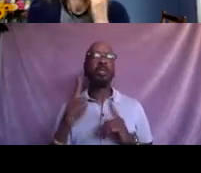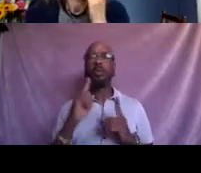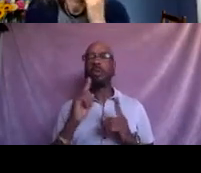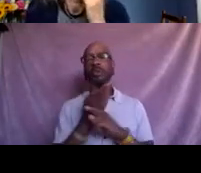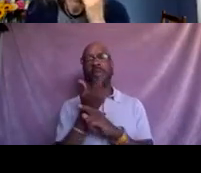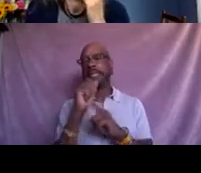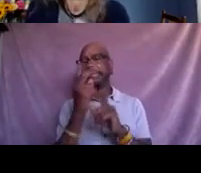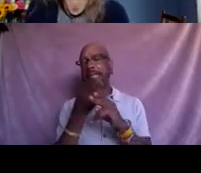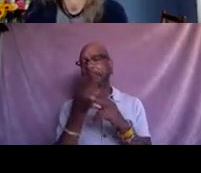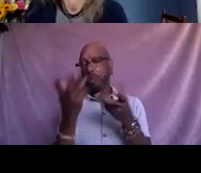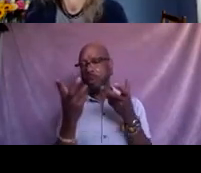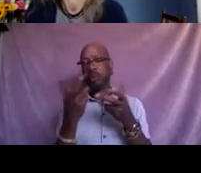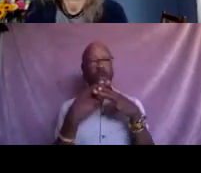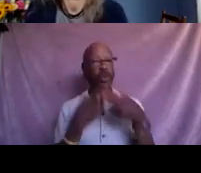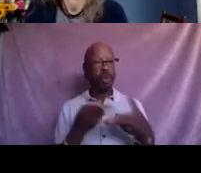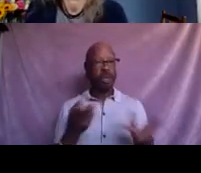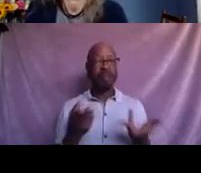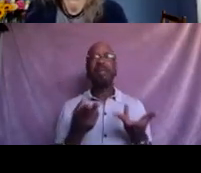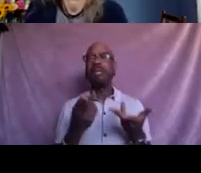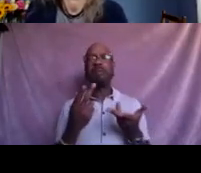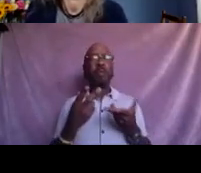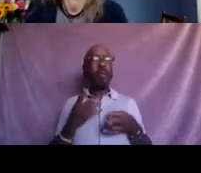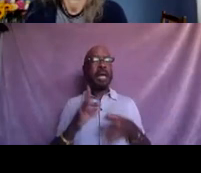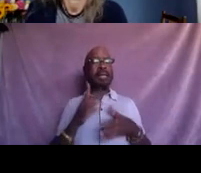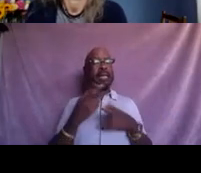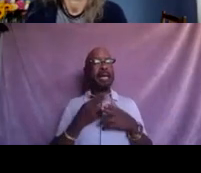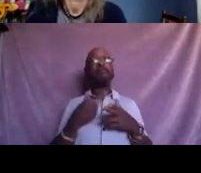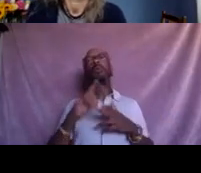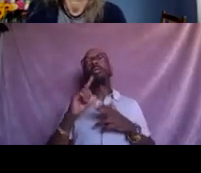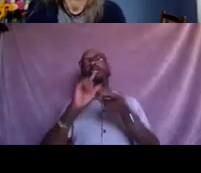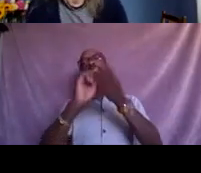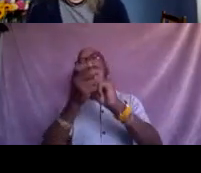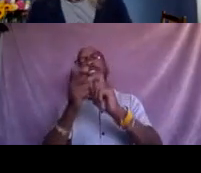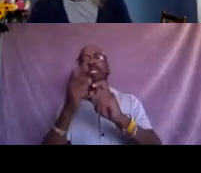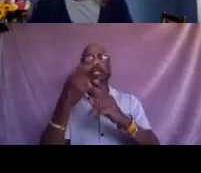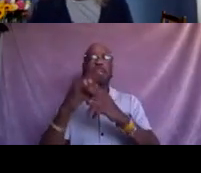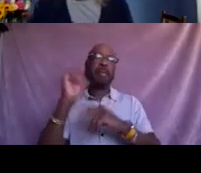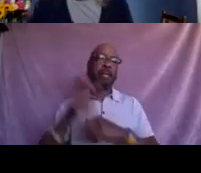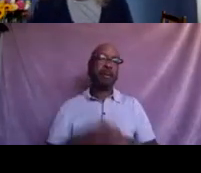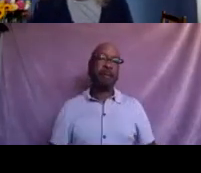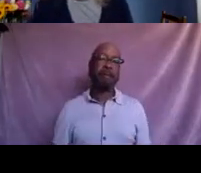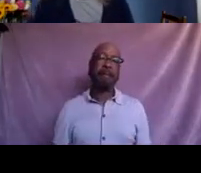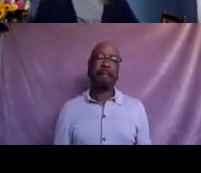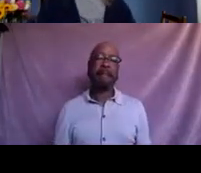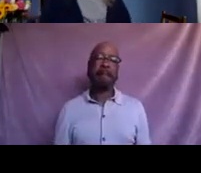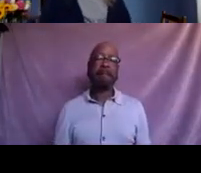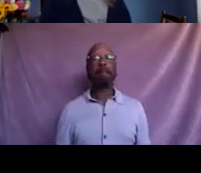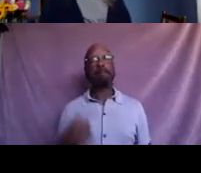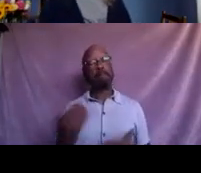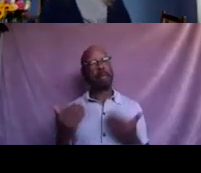want. You can call it, you can rename this later if you want, whatever you want to call that class. And then I'm going to go ahead